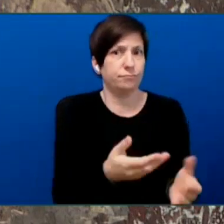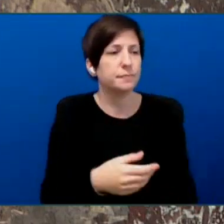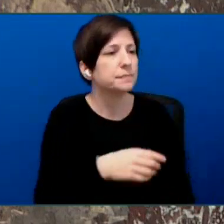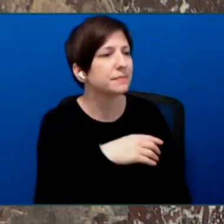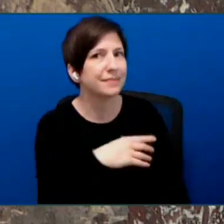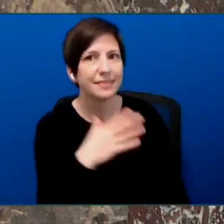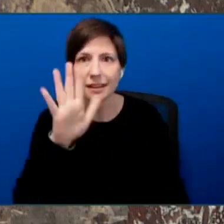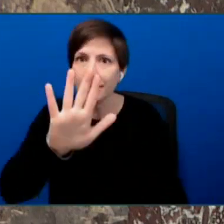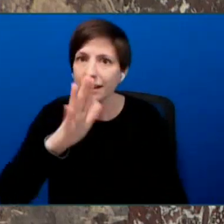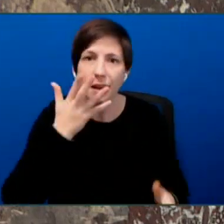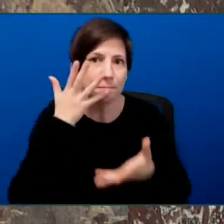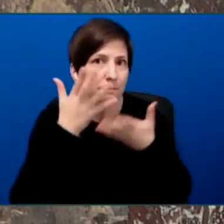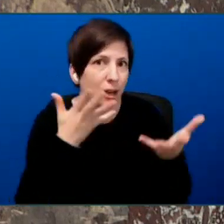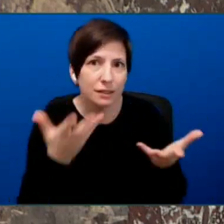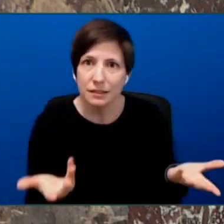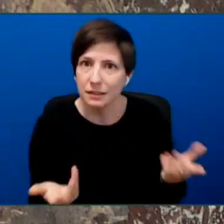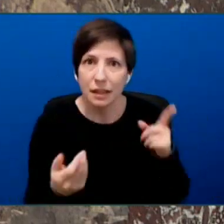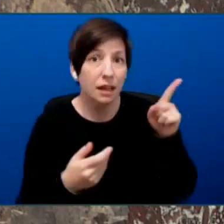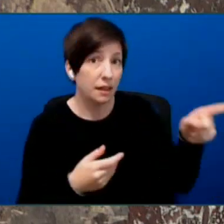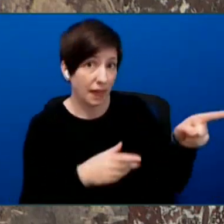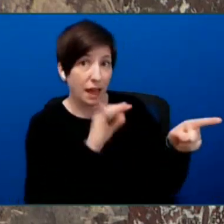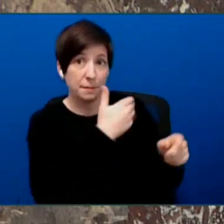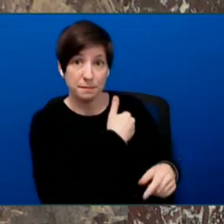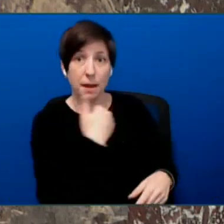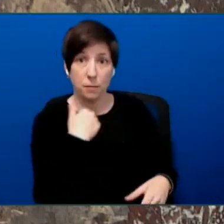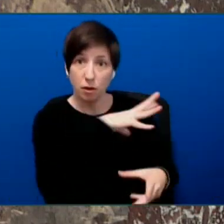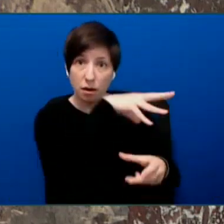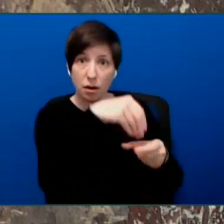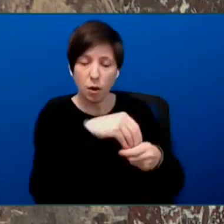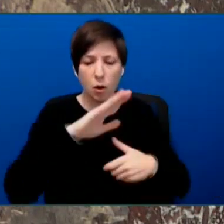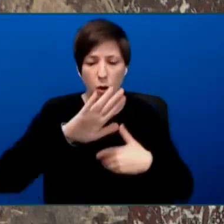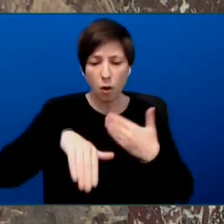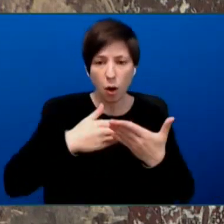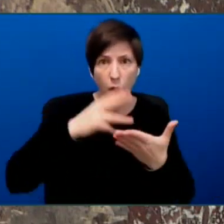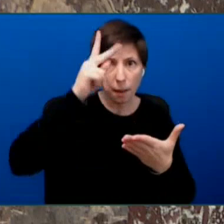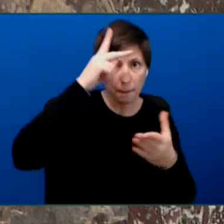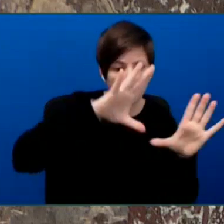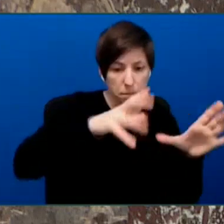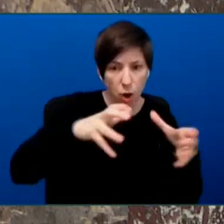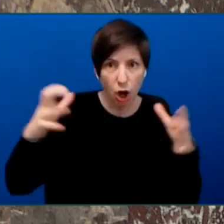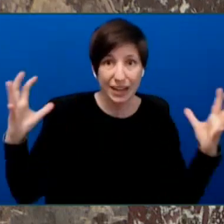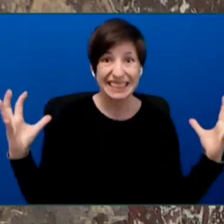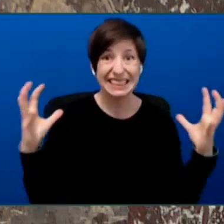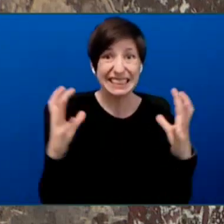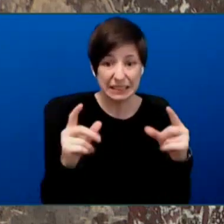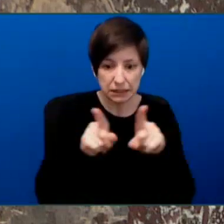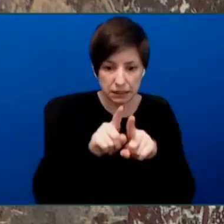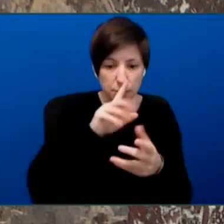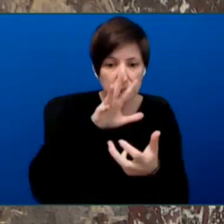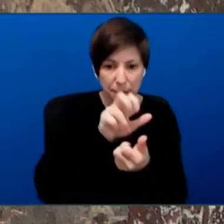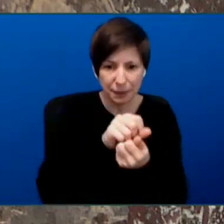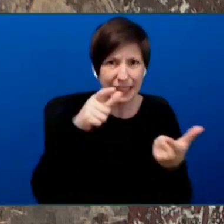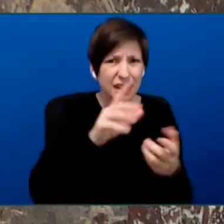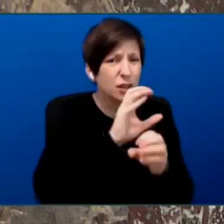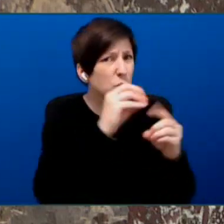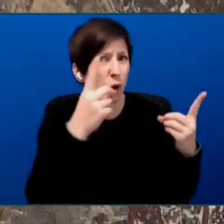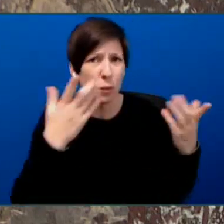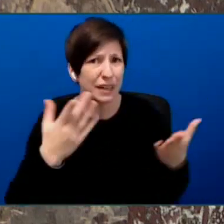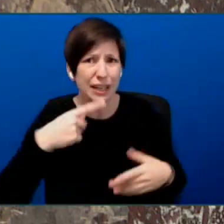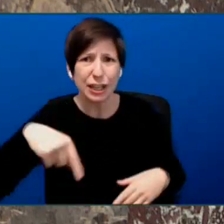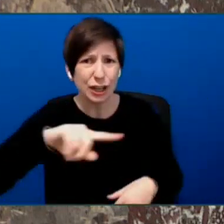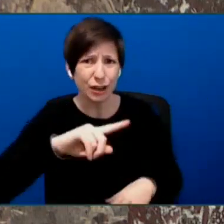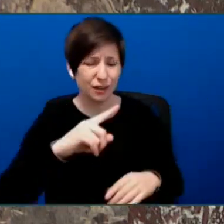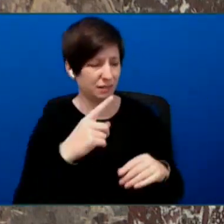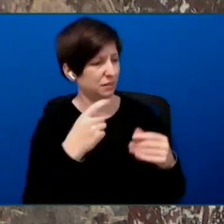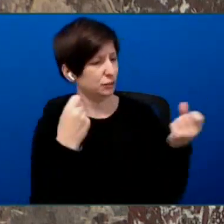and understands the complexity and the challenge of this issue. No one in this place supports buckets of any kind of illicit drug that cause